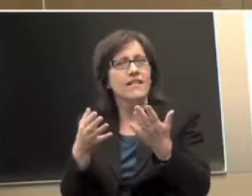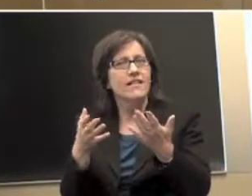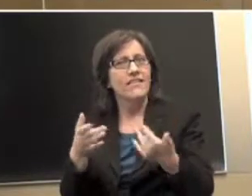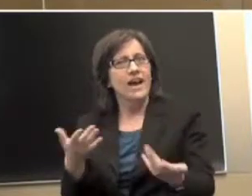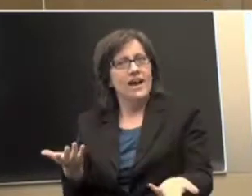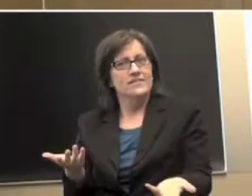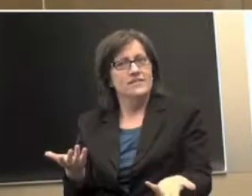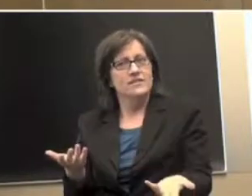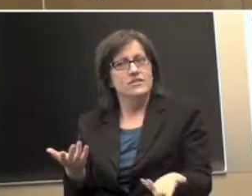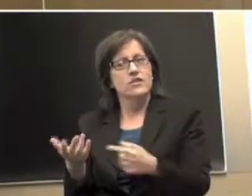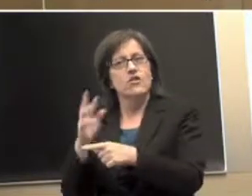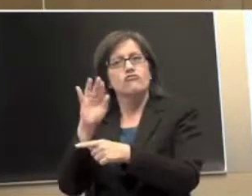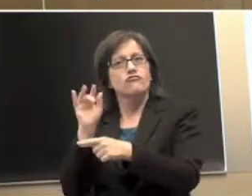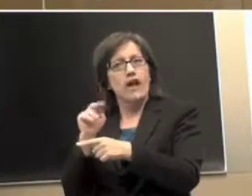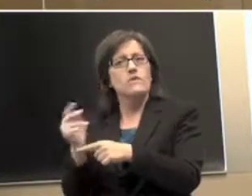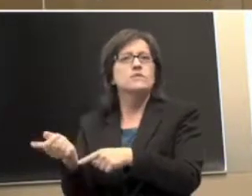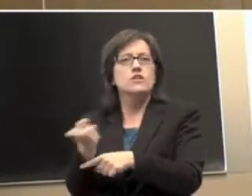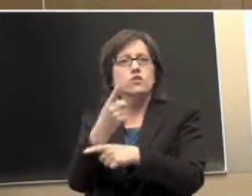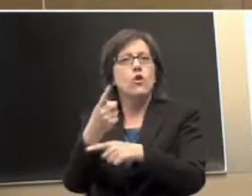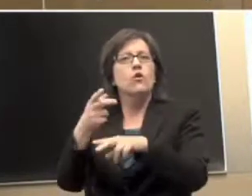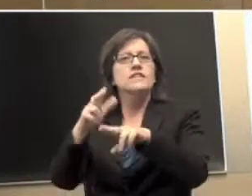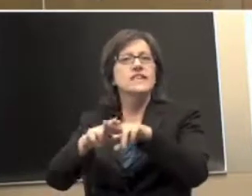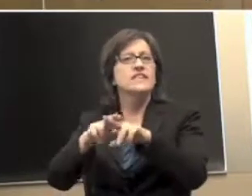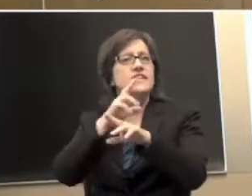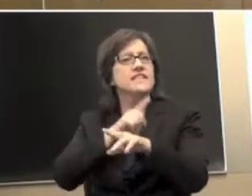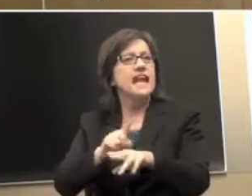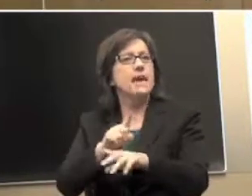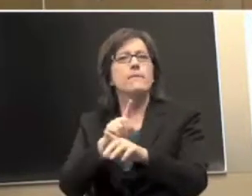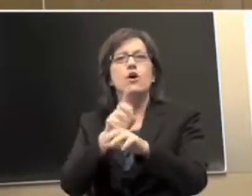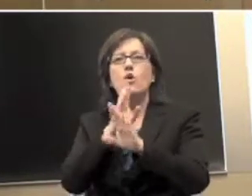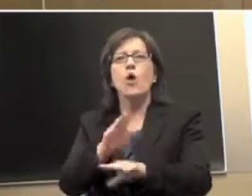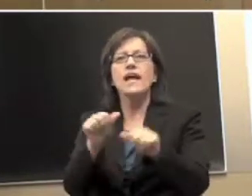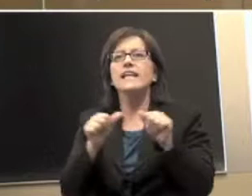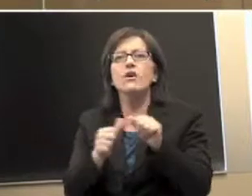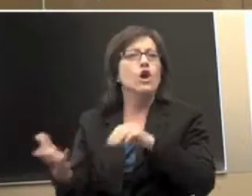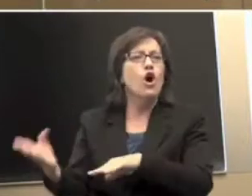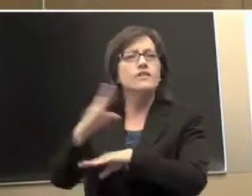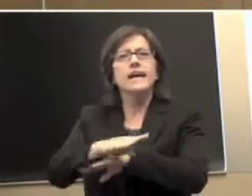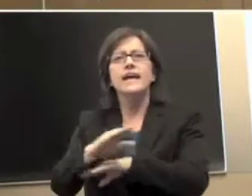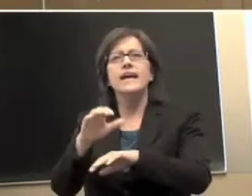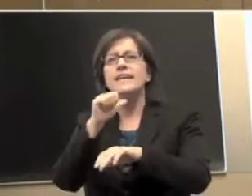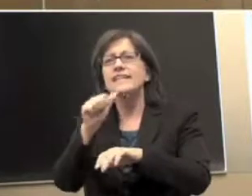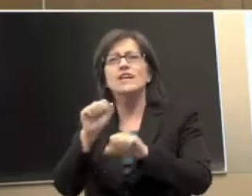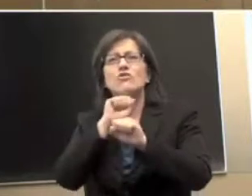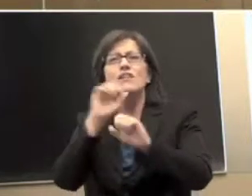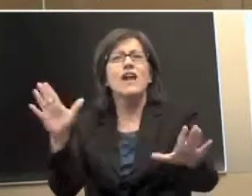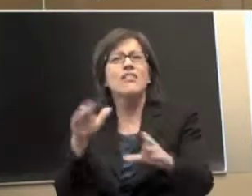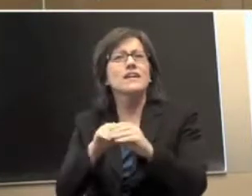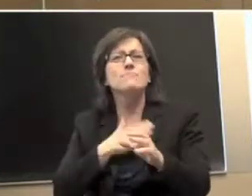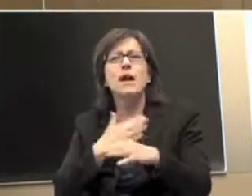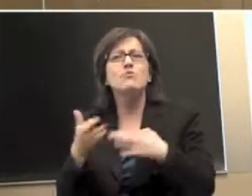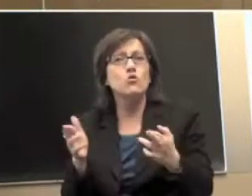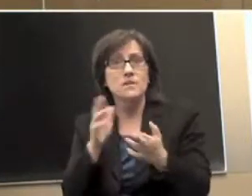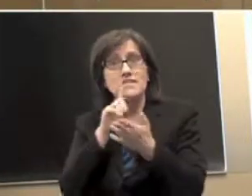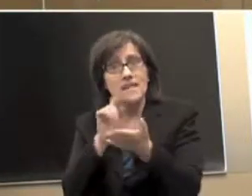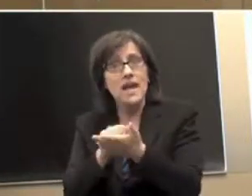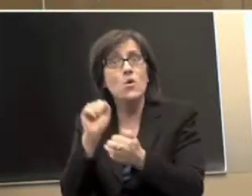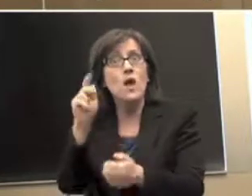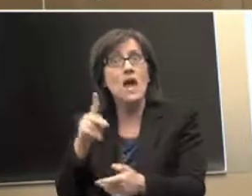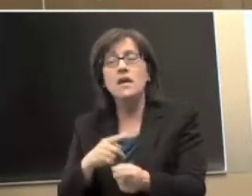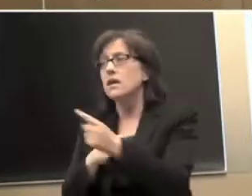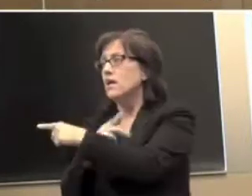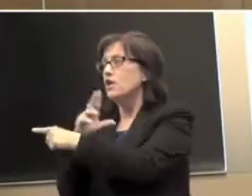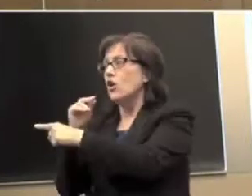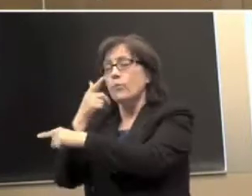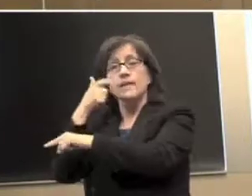So Ryan's going to go sit at that damn quiet area the whole day. He's not going to do squat in my room. Oh. Is that okay? No, because